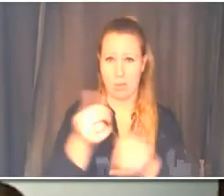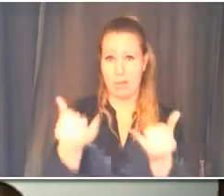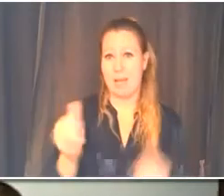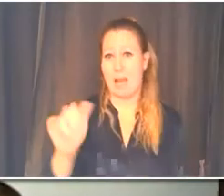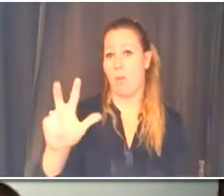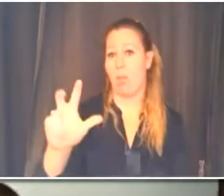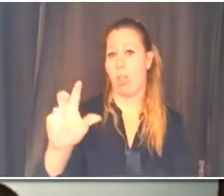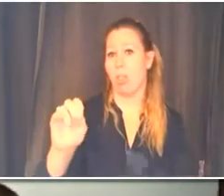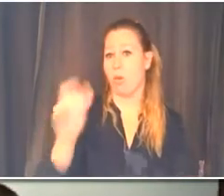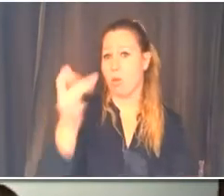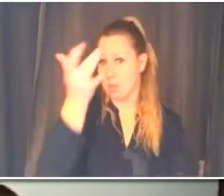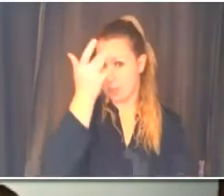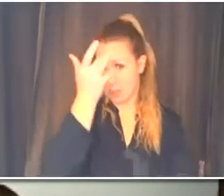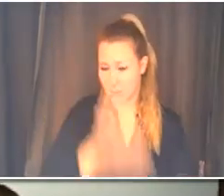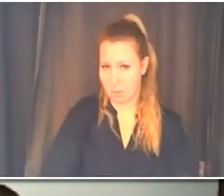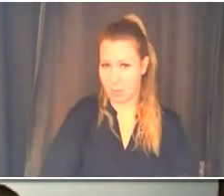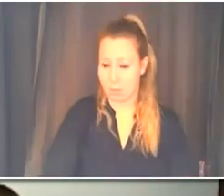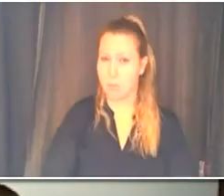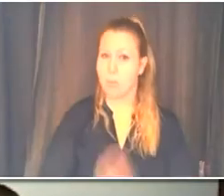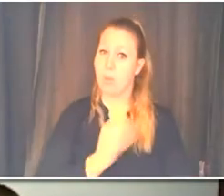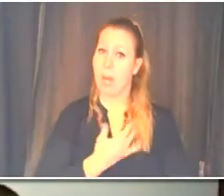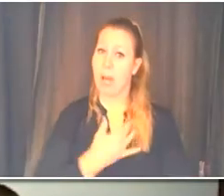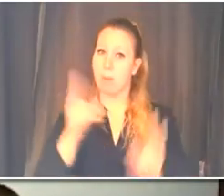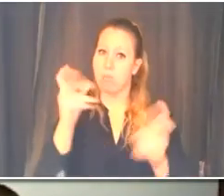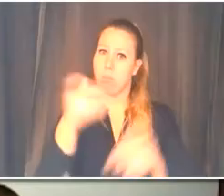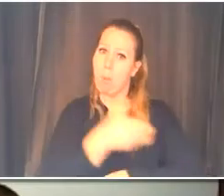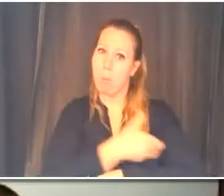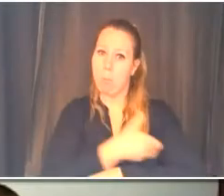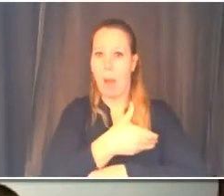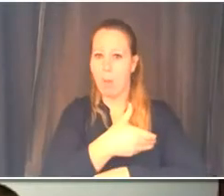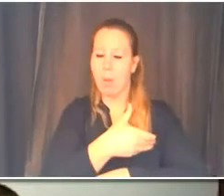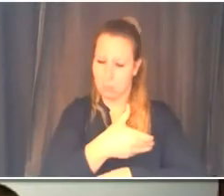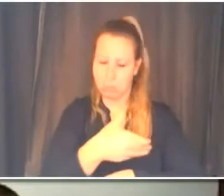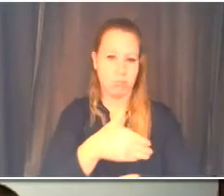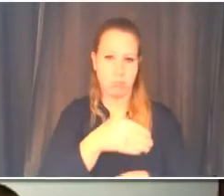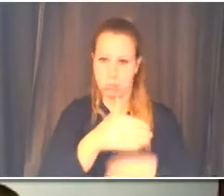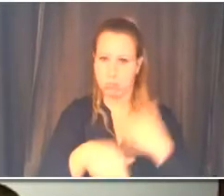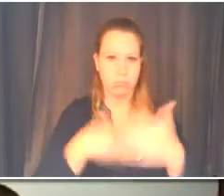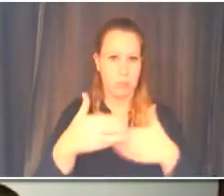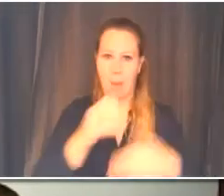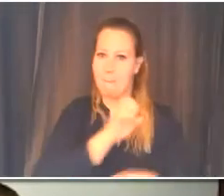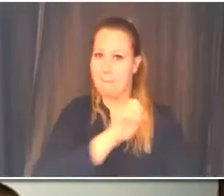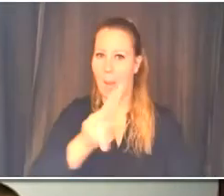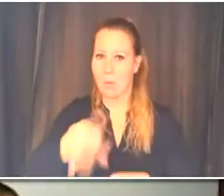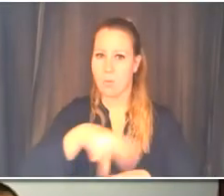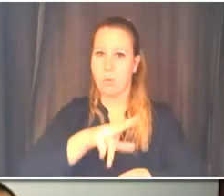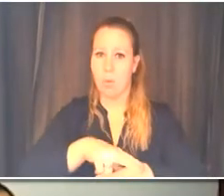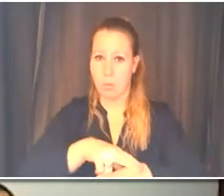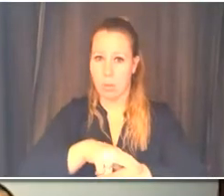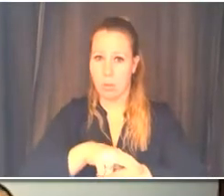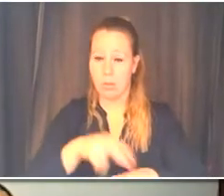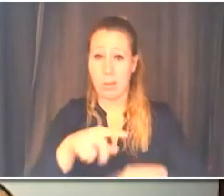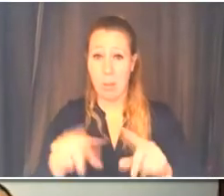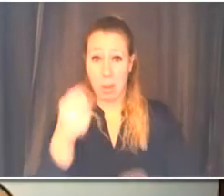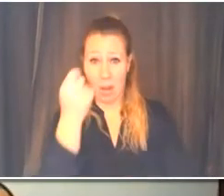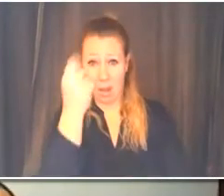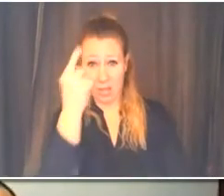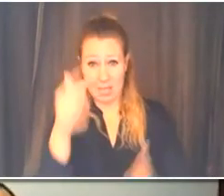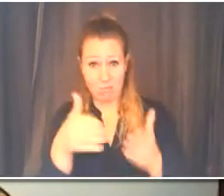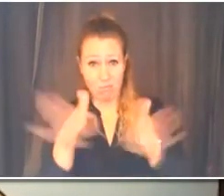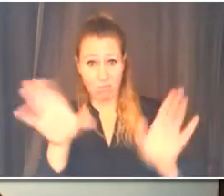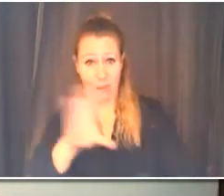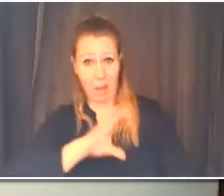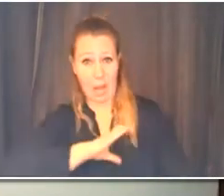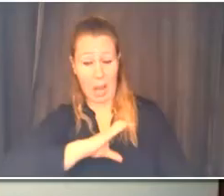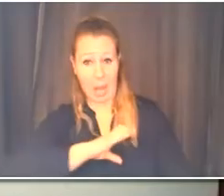housing uh domestic violence units are down to one Sant and and two two officers assigned to each each uh